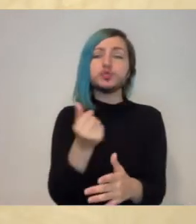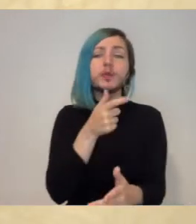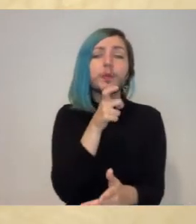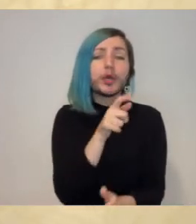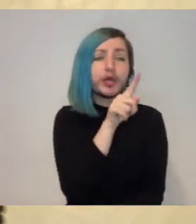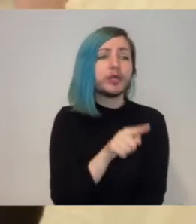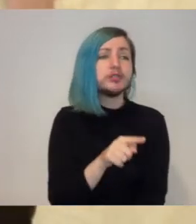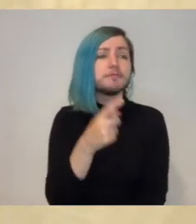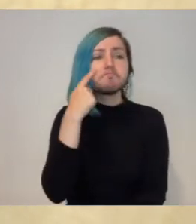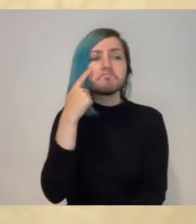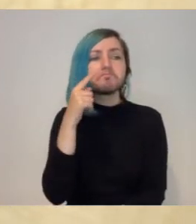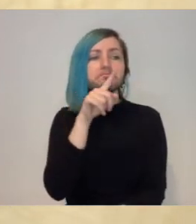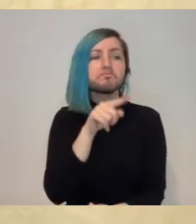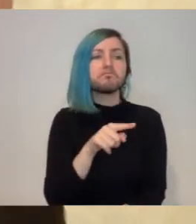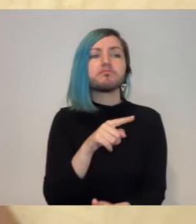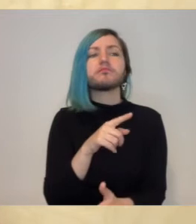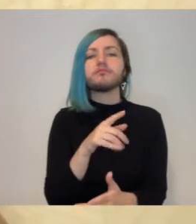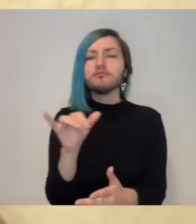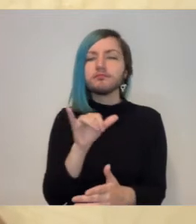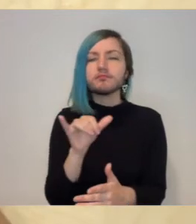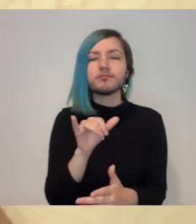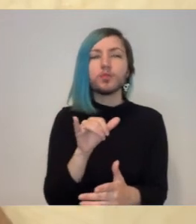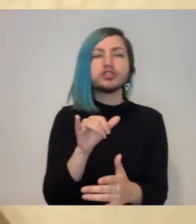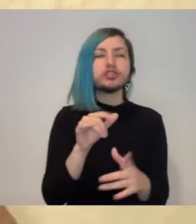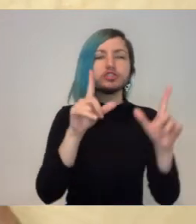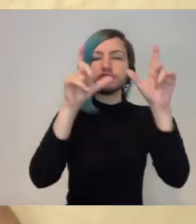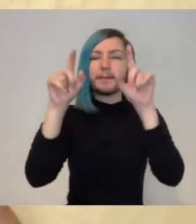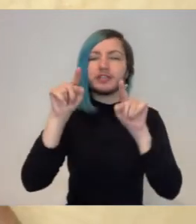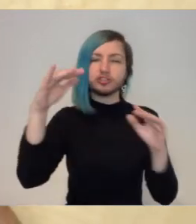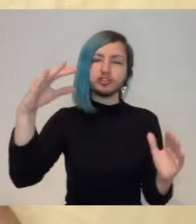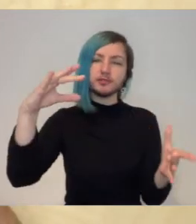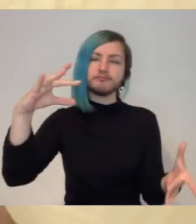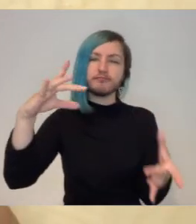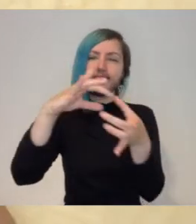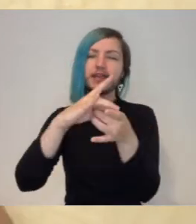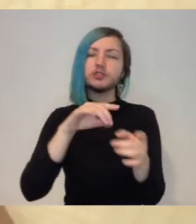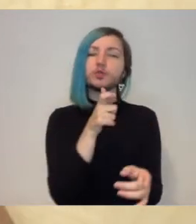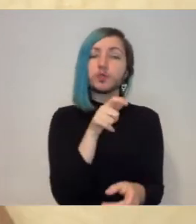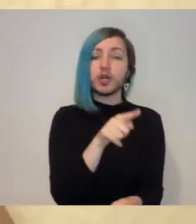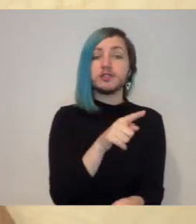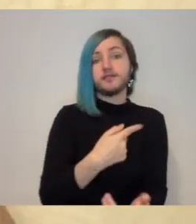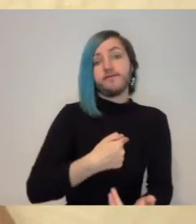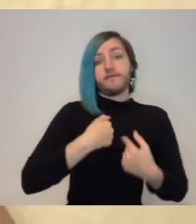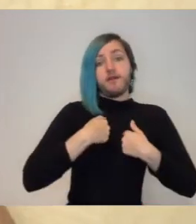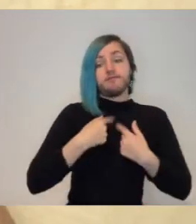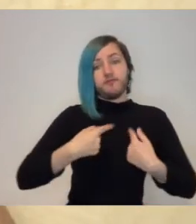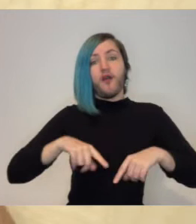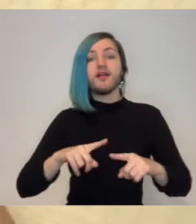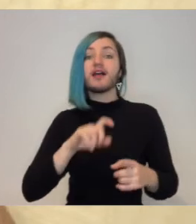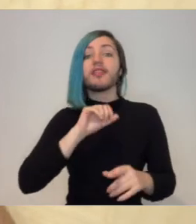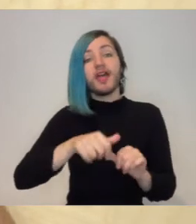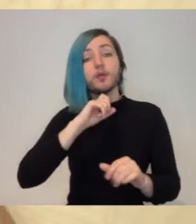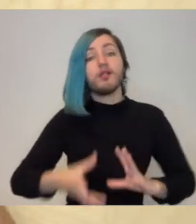words and see which ones, which images out of these relate to the words for us, and then we're going to make an artwork